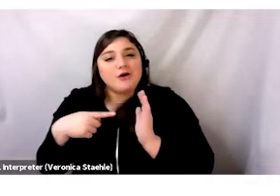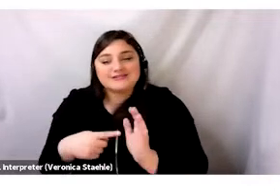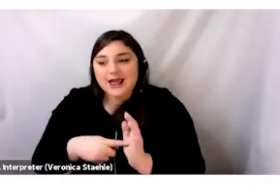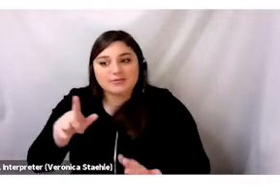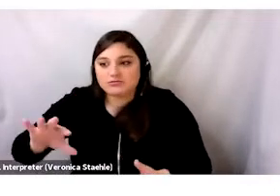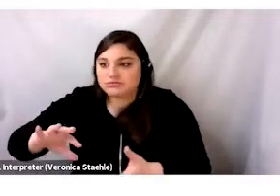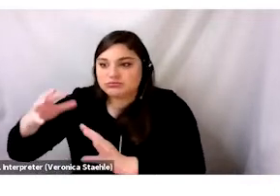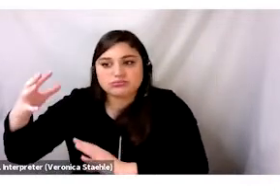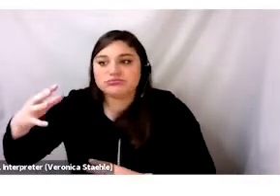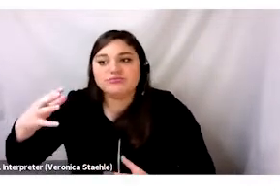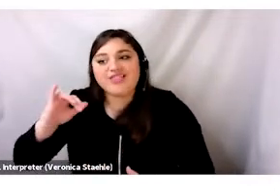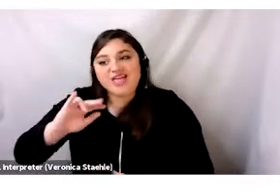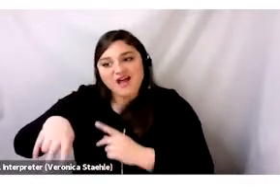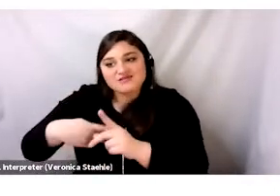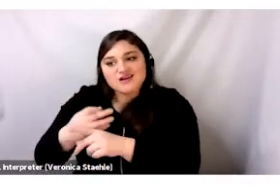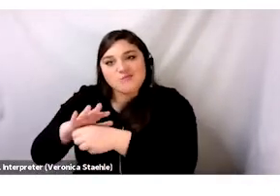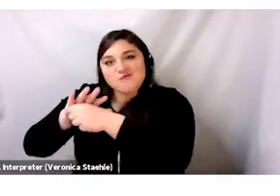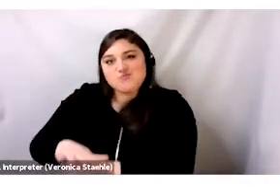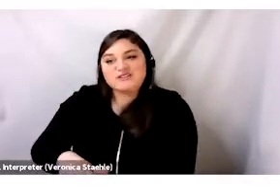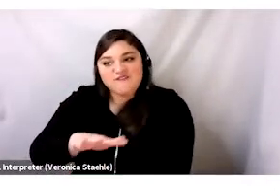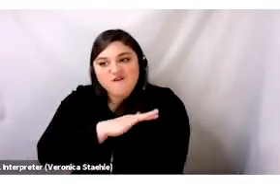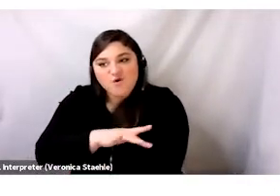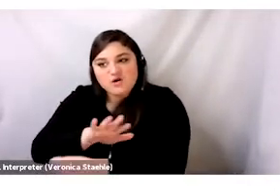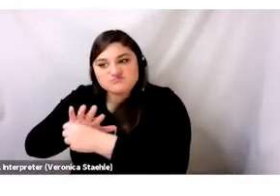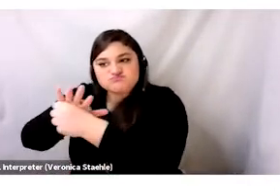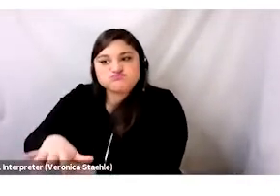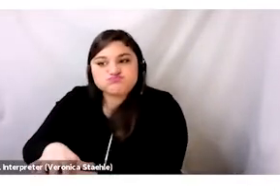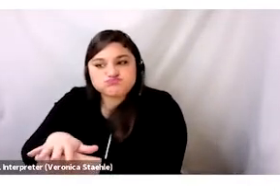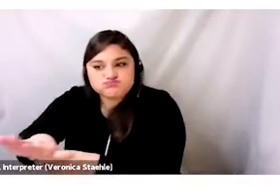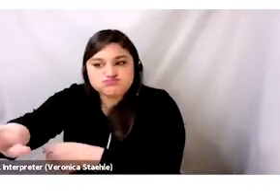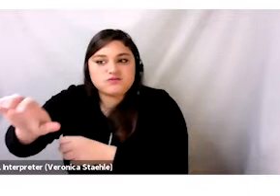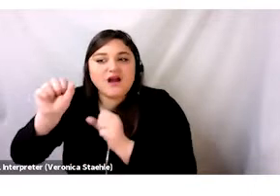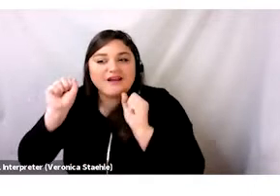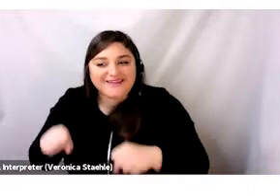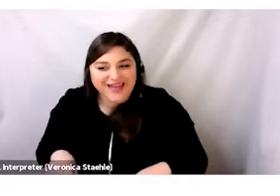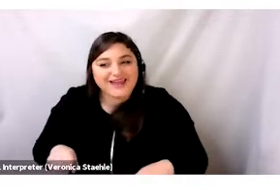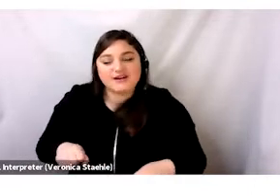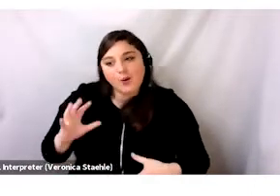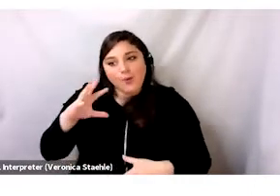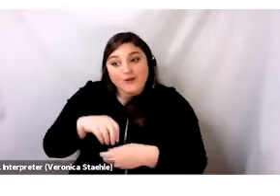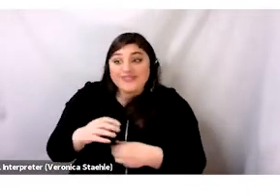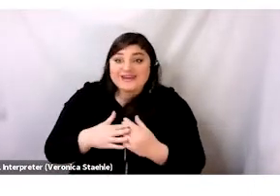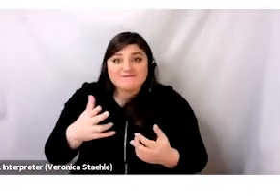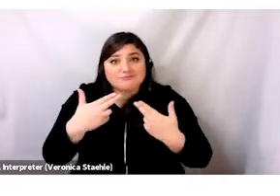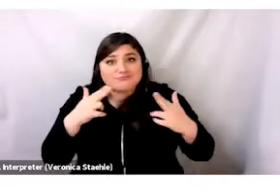of oppressive force that can bleed into